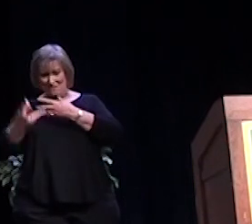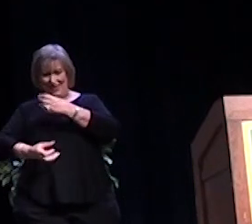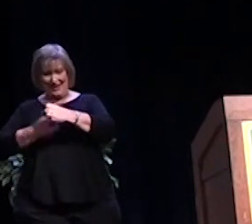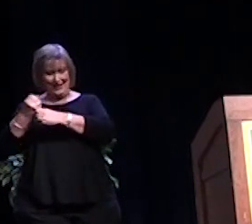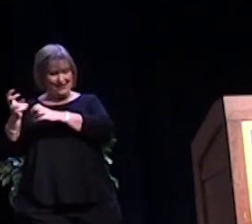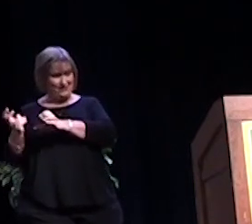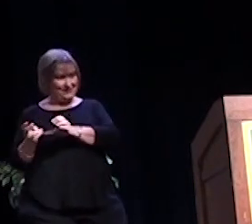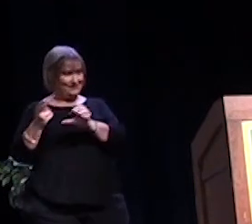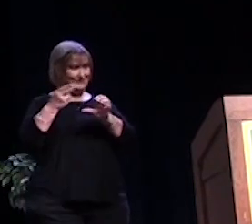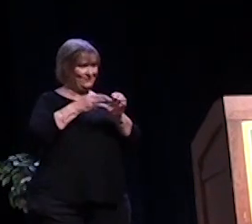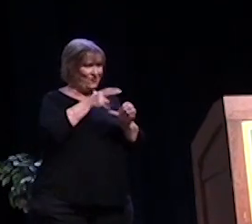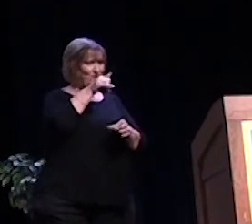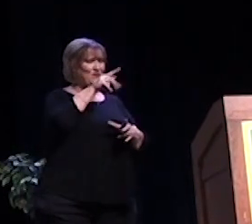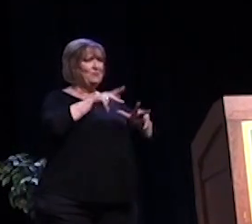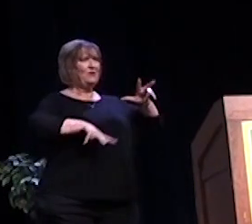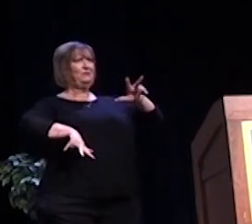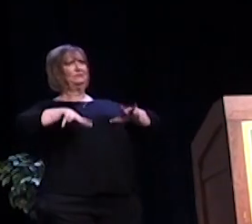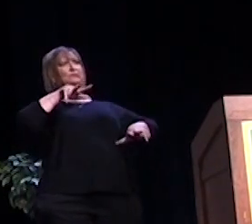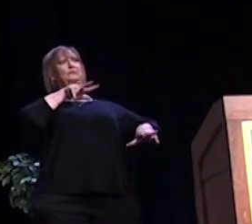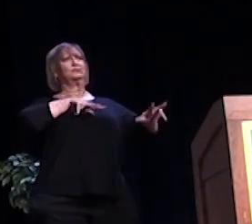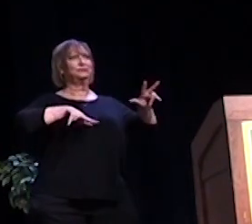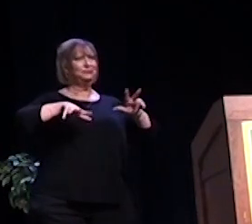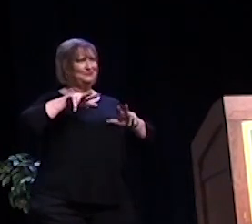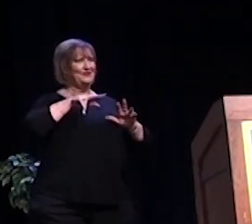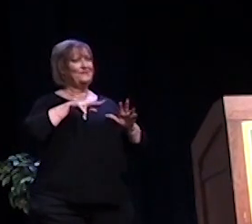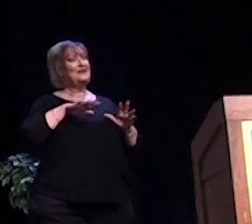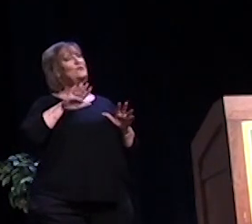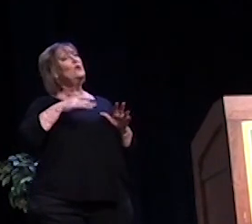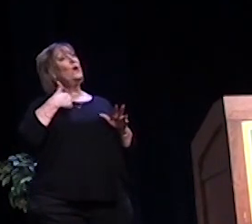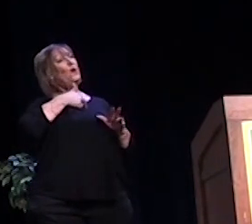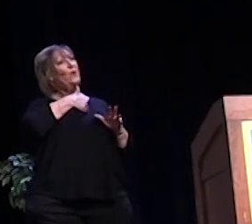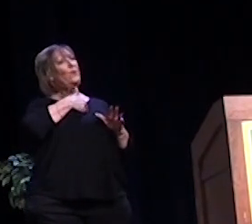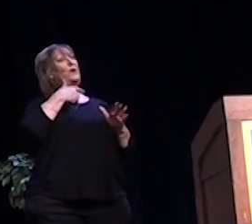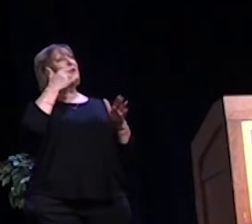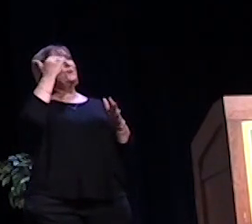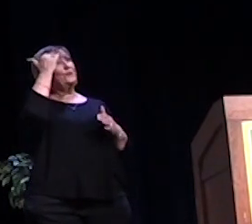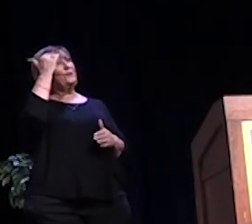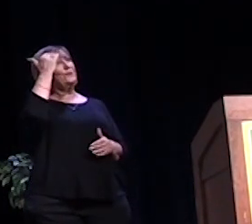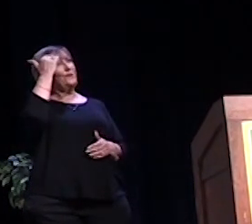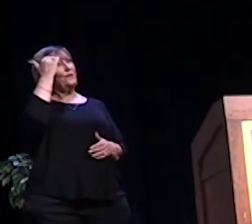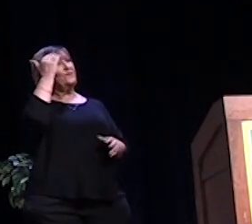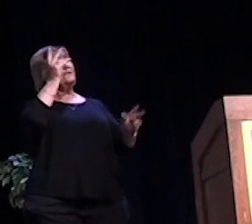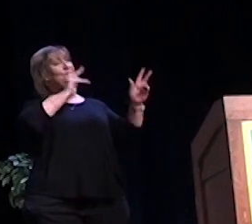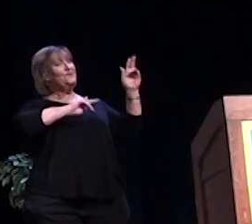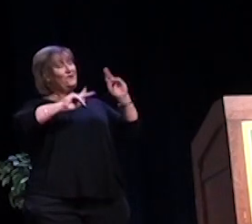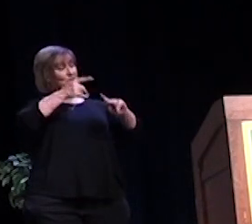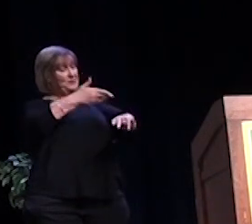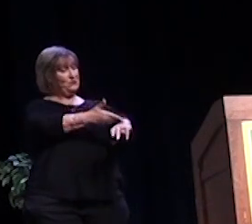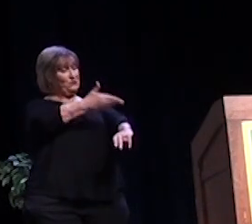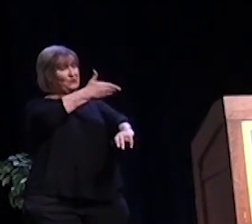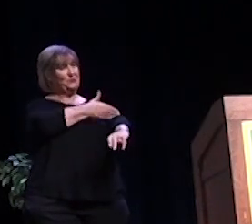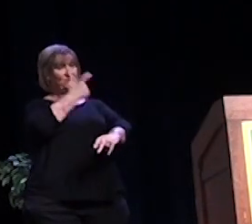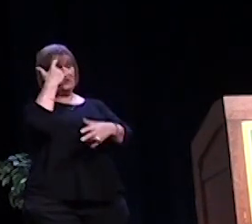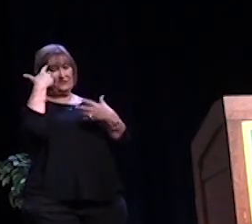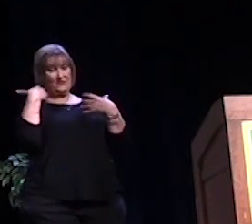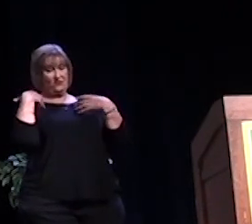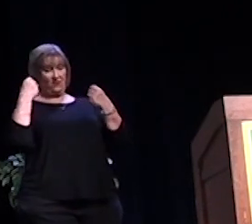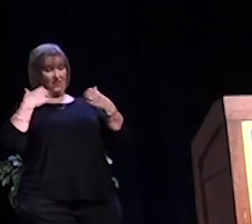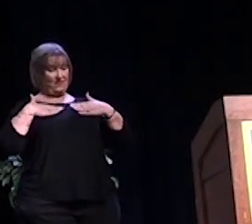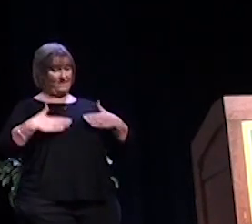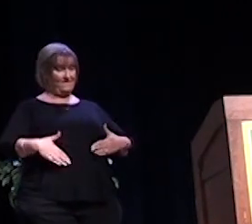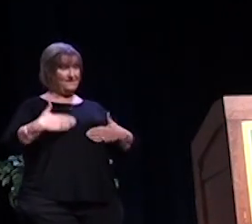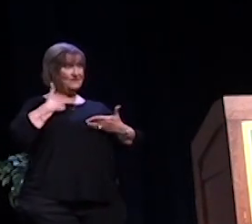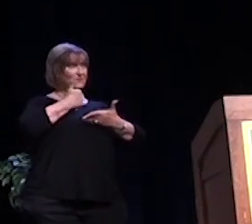not housing only, but it recognizes the idea that in order for someone to address mental health, physical